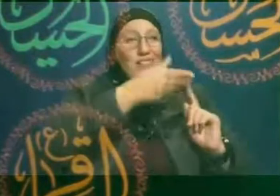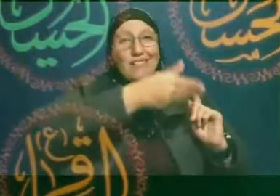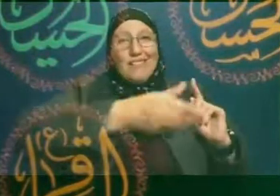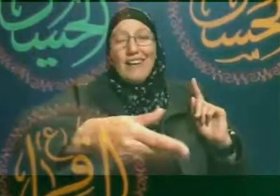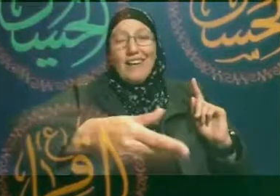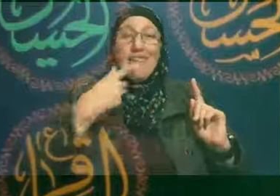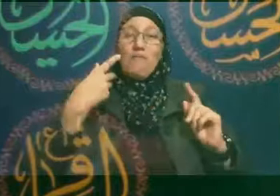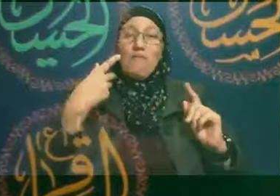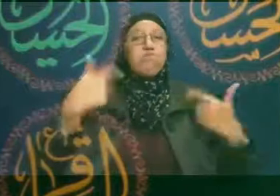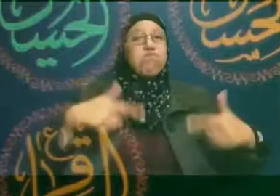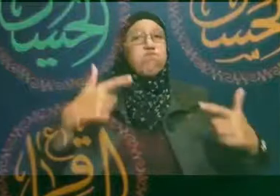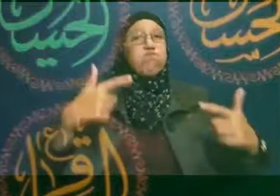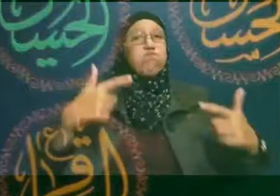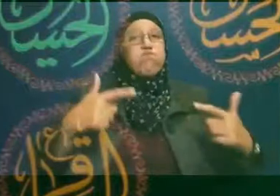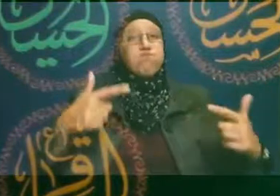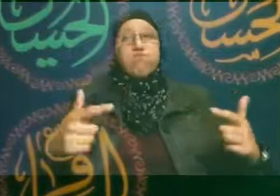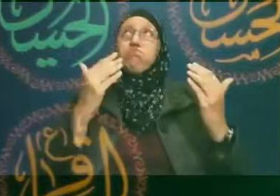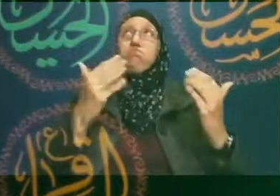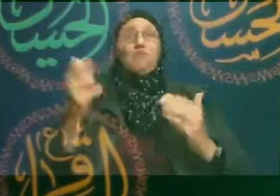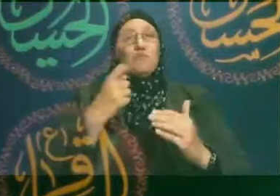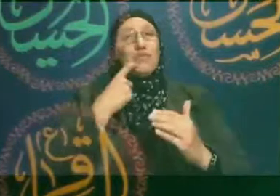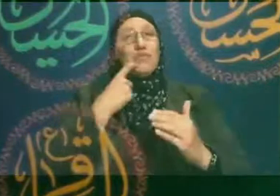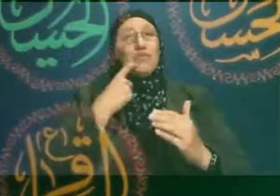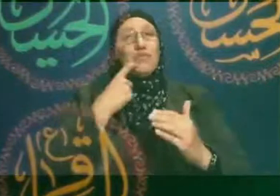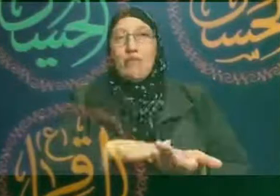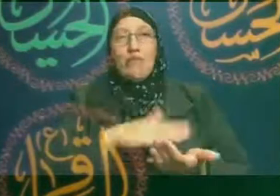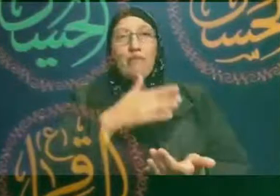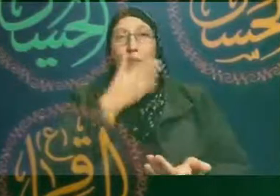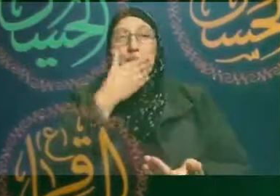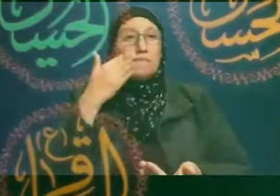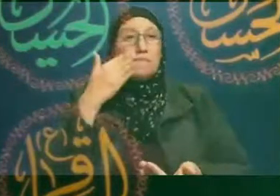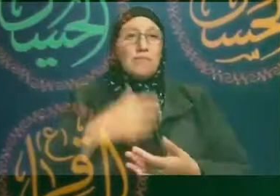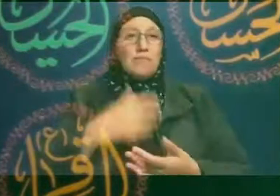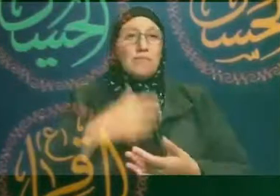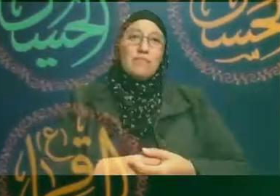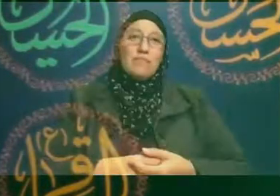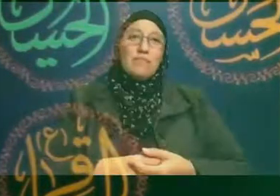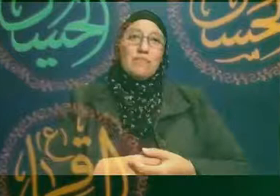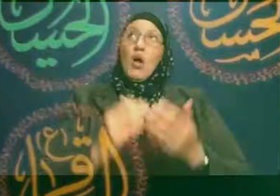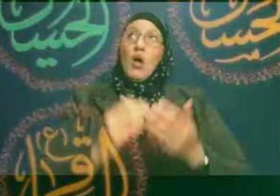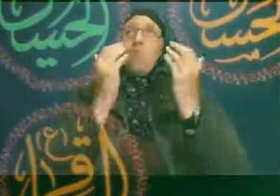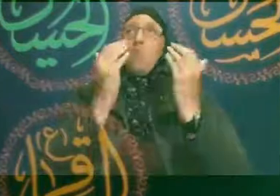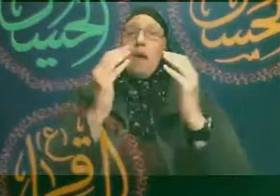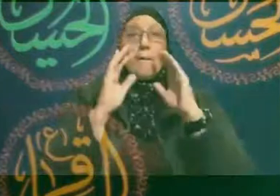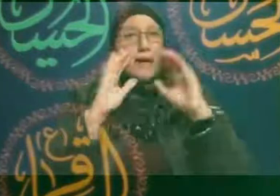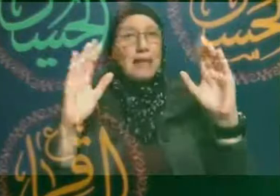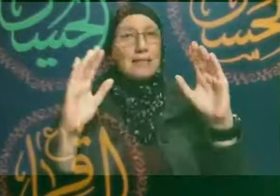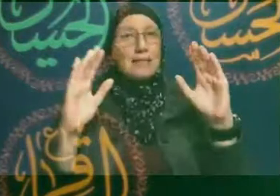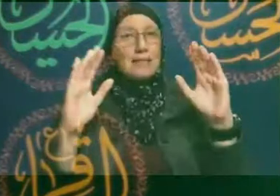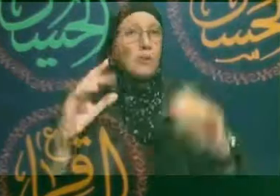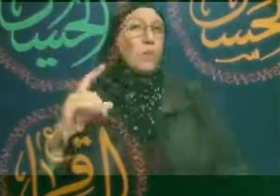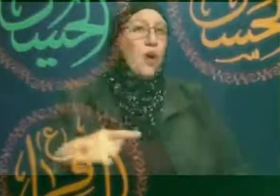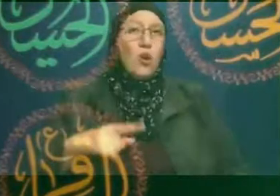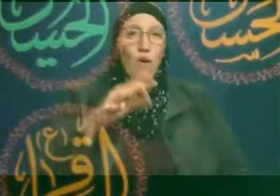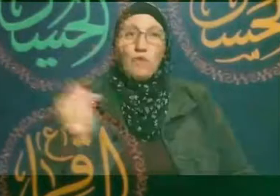protocol. There is no restriction that you need to be with wudu, although it's a virtue. There is no restriction that you need to be